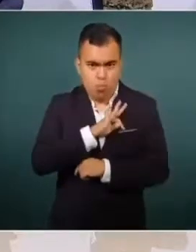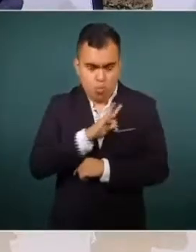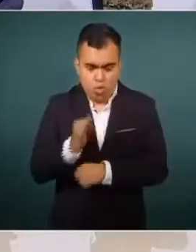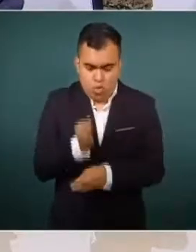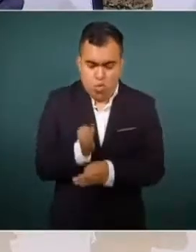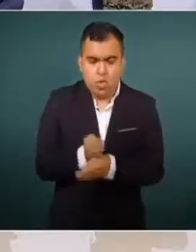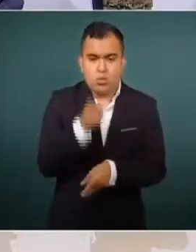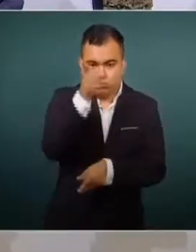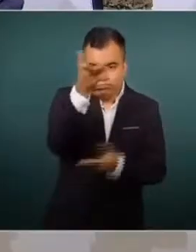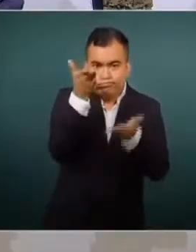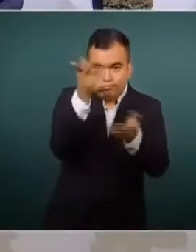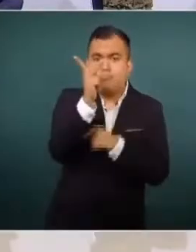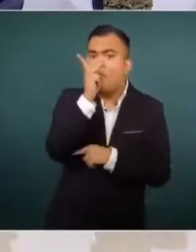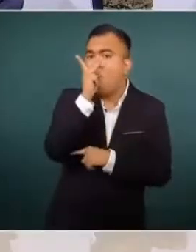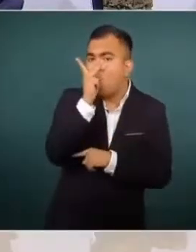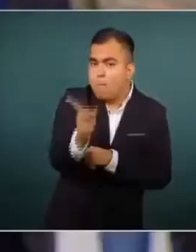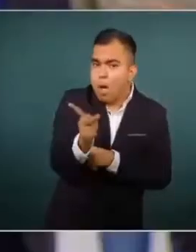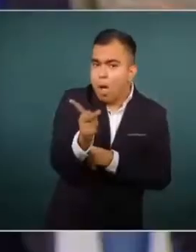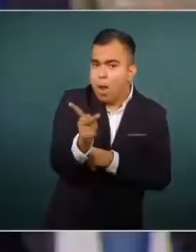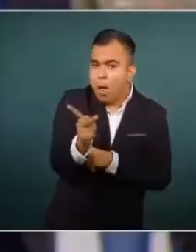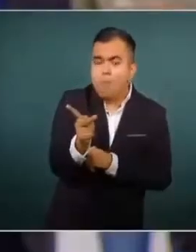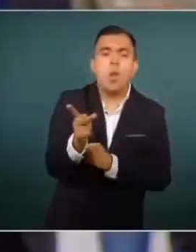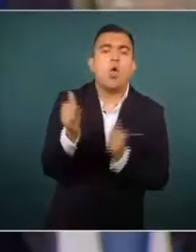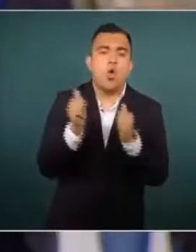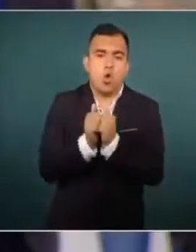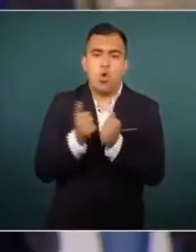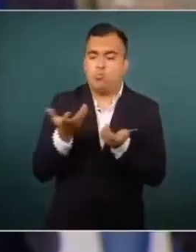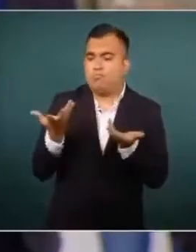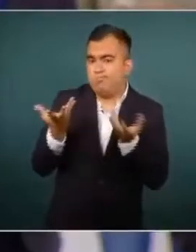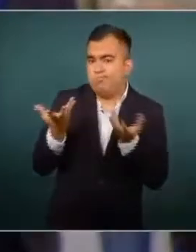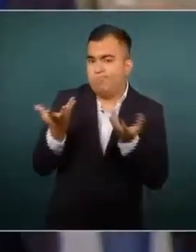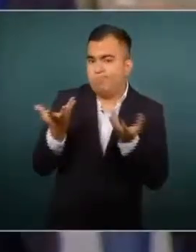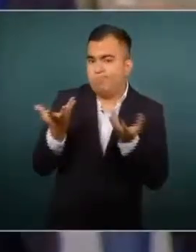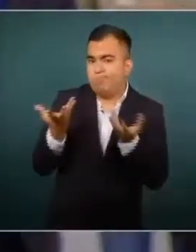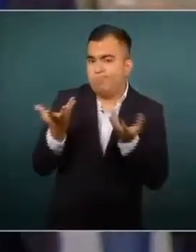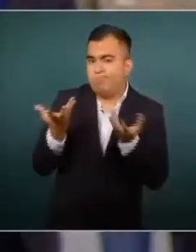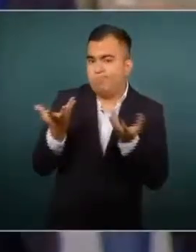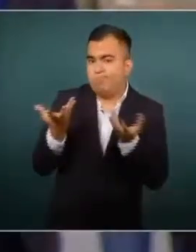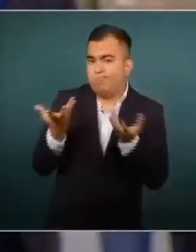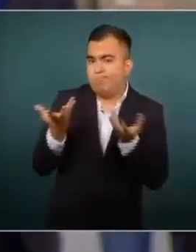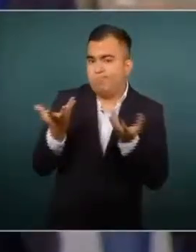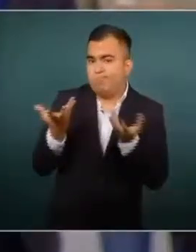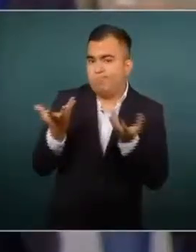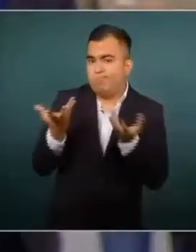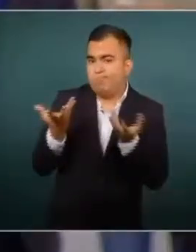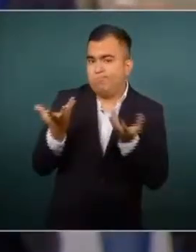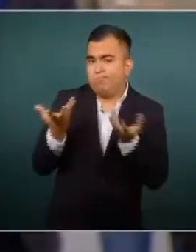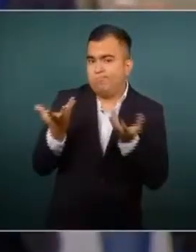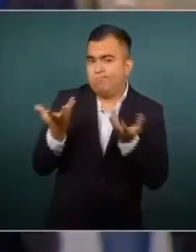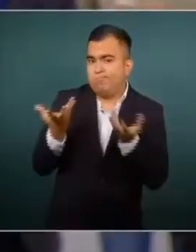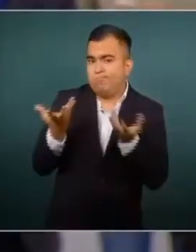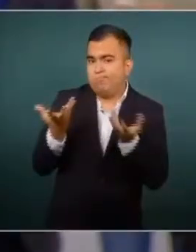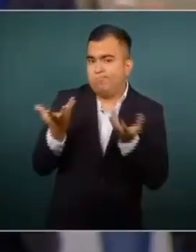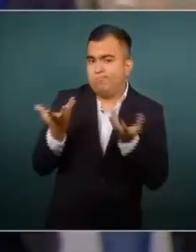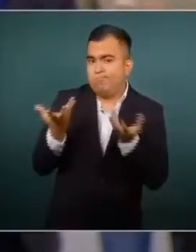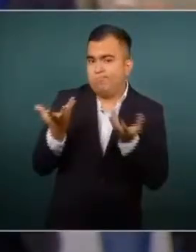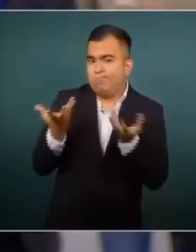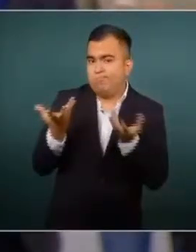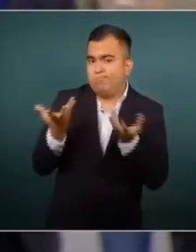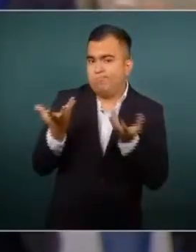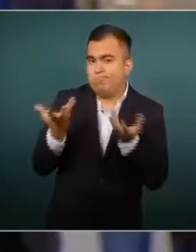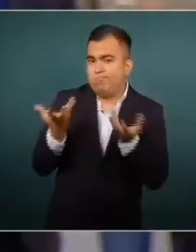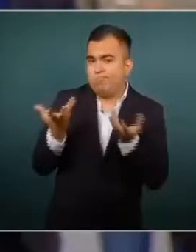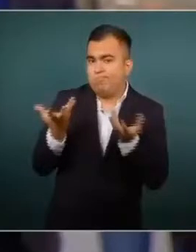ahora que estamos, bueno, pues, junto con el presidente Andrés Manuel López? So she says, can you give us your